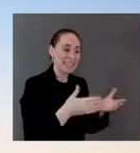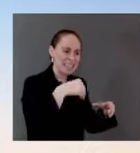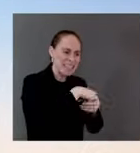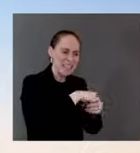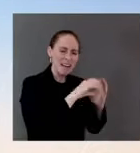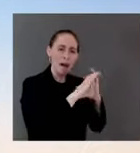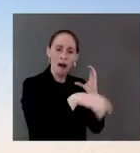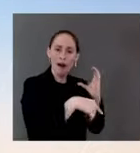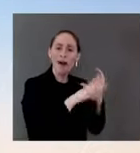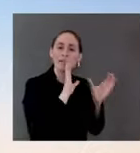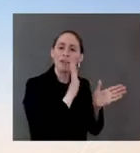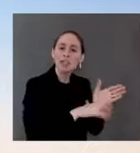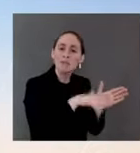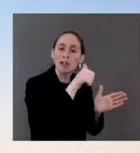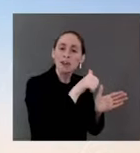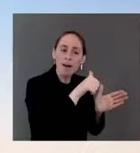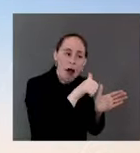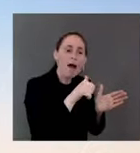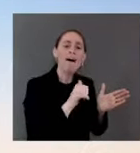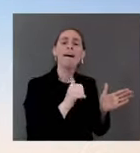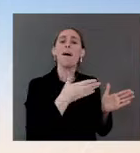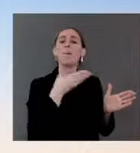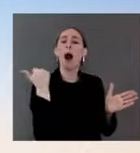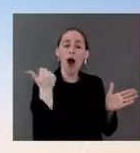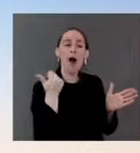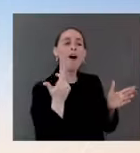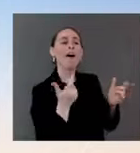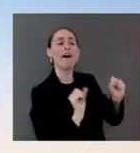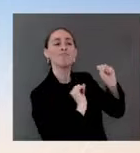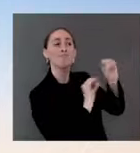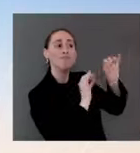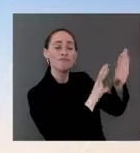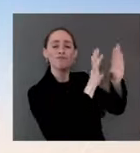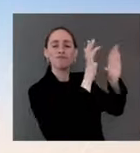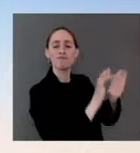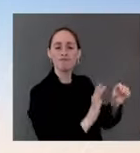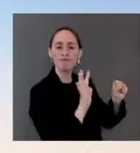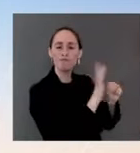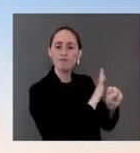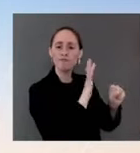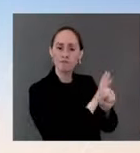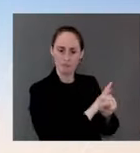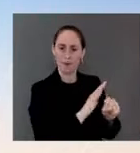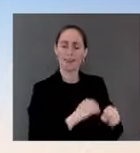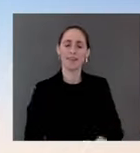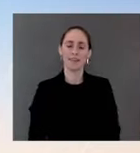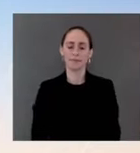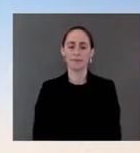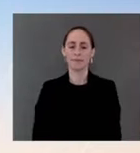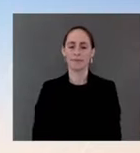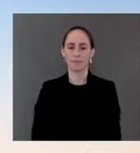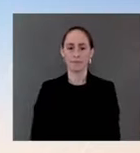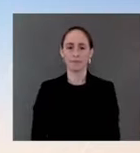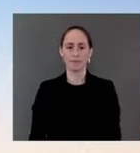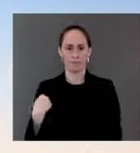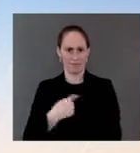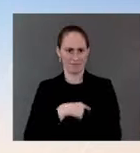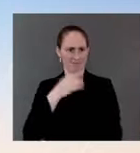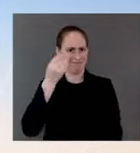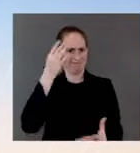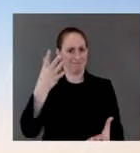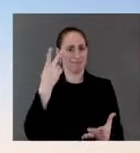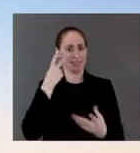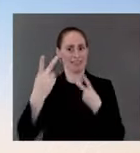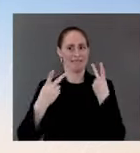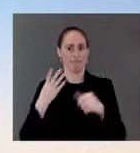seen that play out, but this is definitely a positive sign. Also wanted to give you a bit of a sense of the week ahead. We'll have more